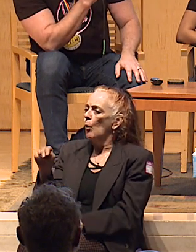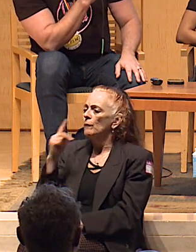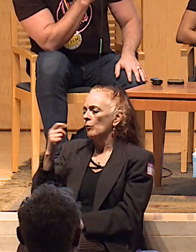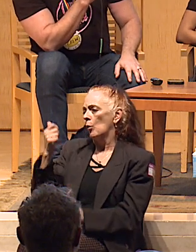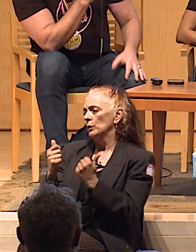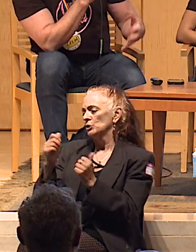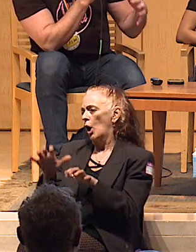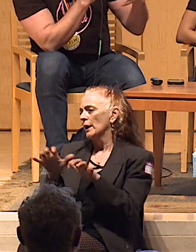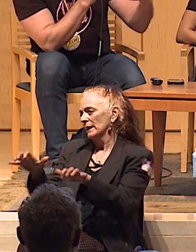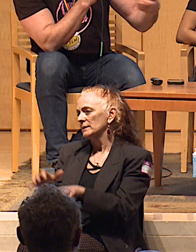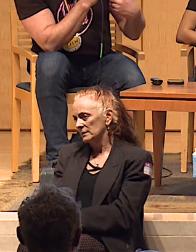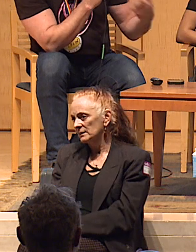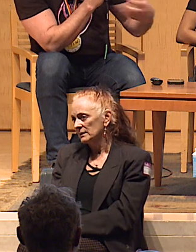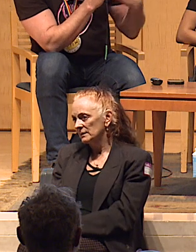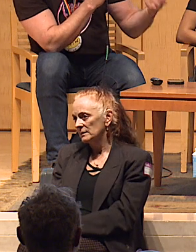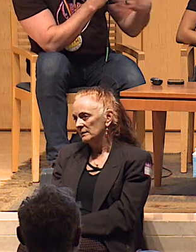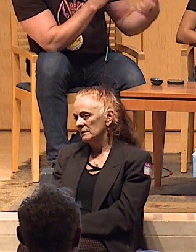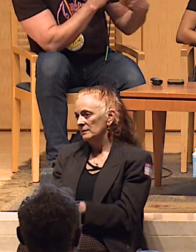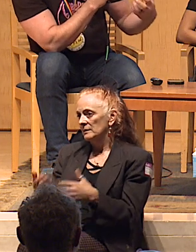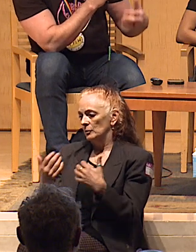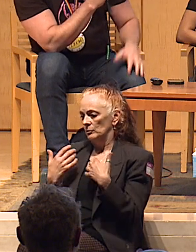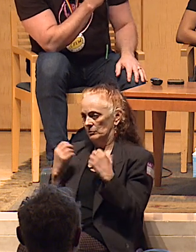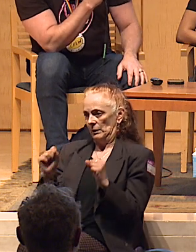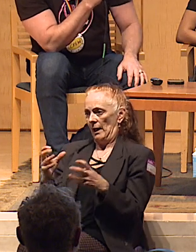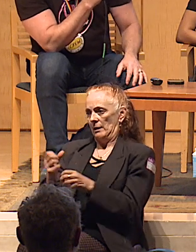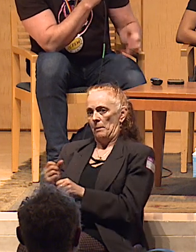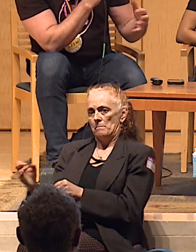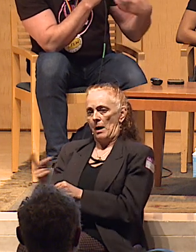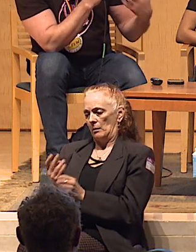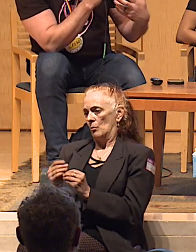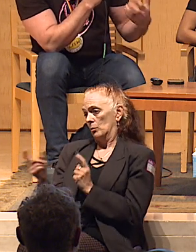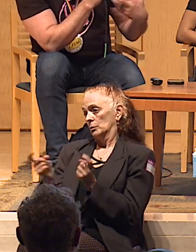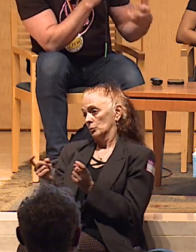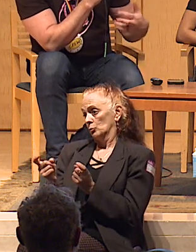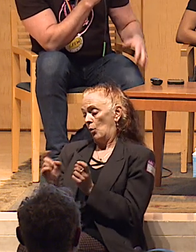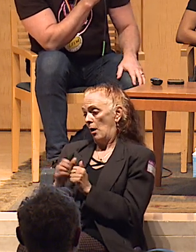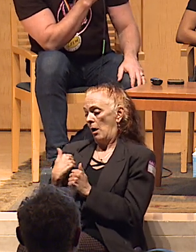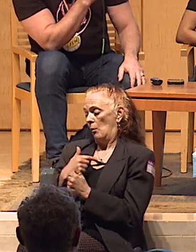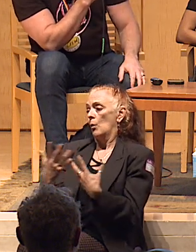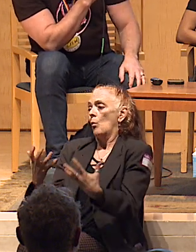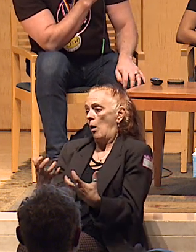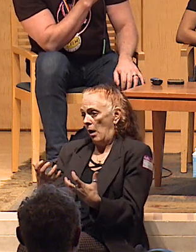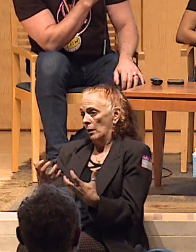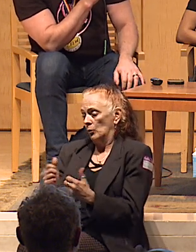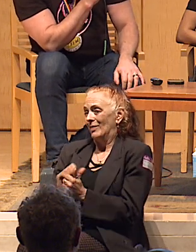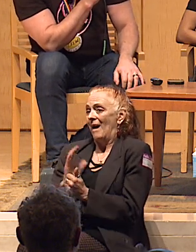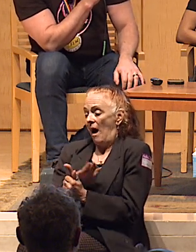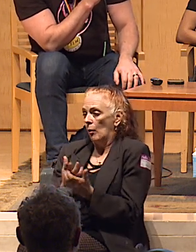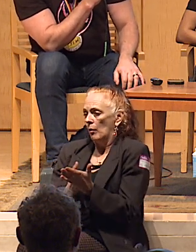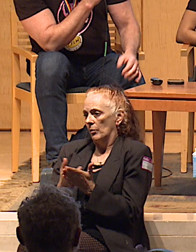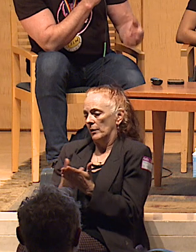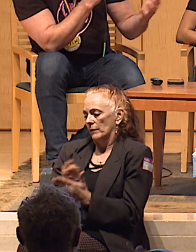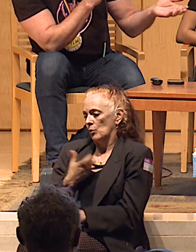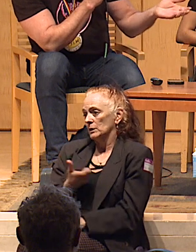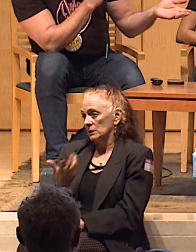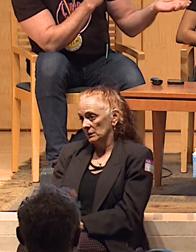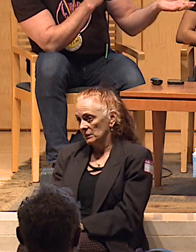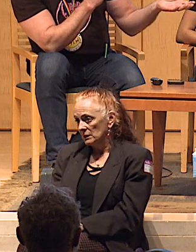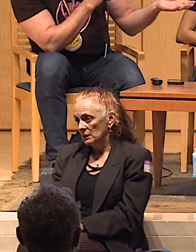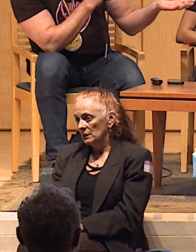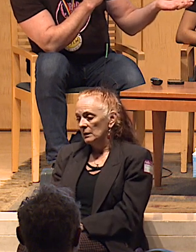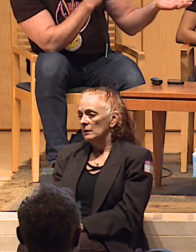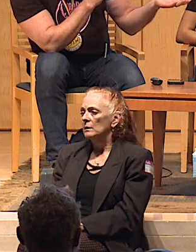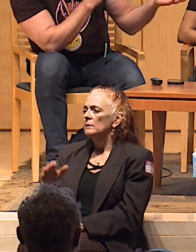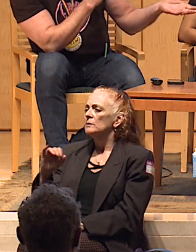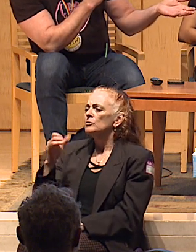can get more control back about that, right? The way that we want to with our own authentic voices. Jon, your